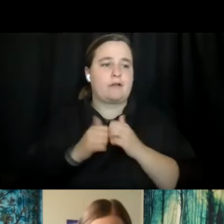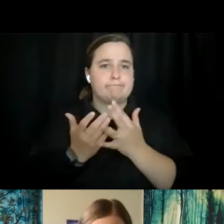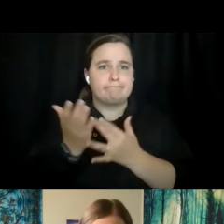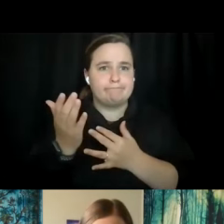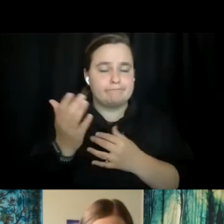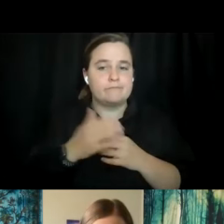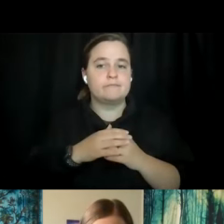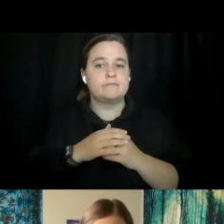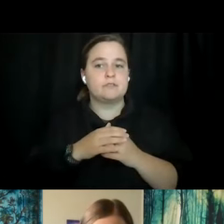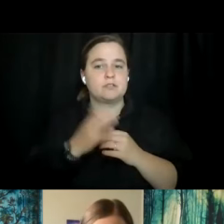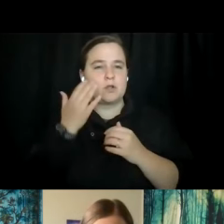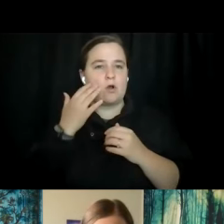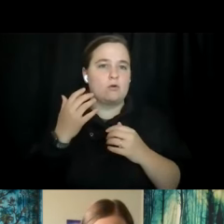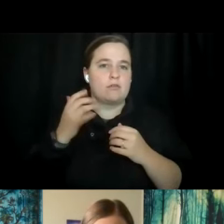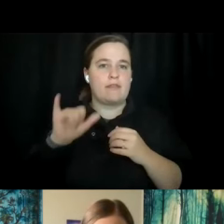or freeze.